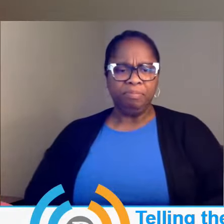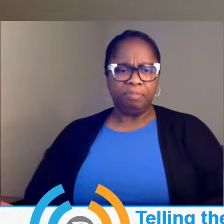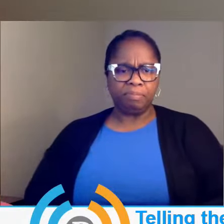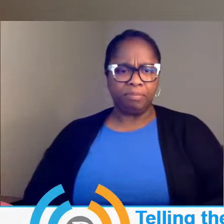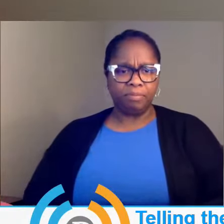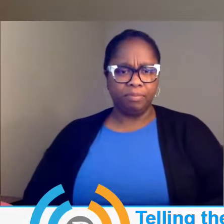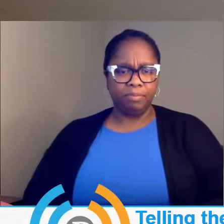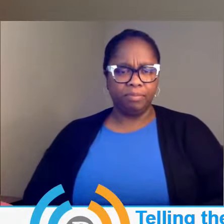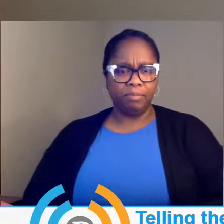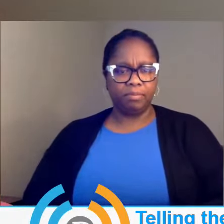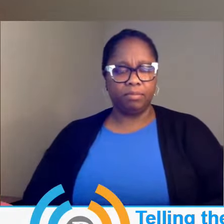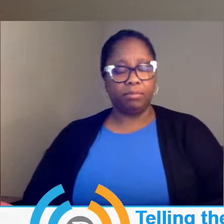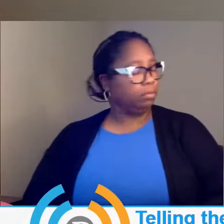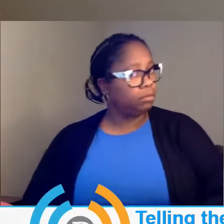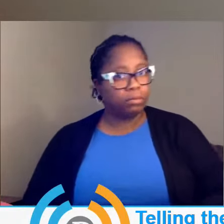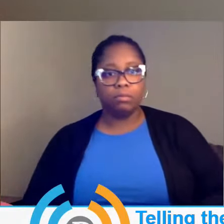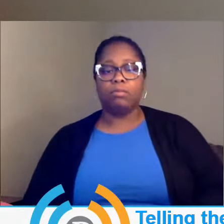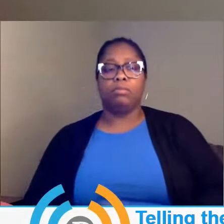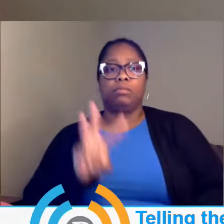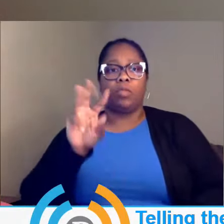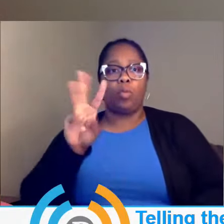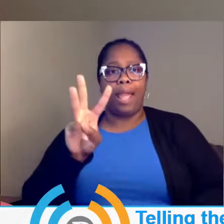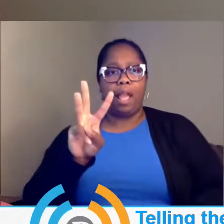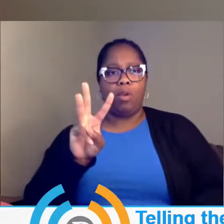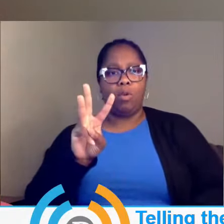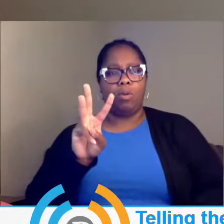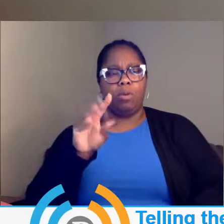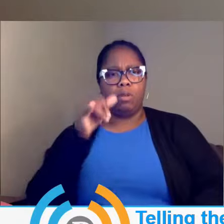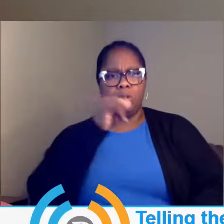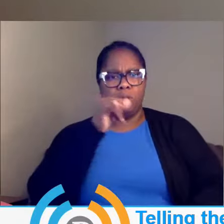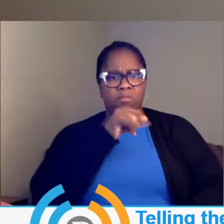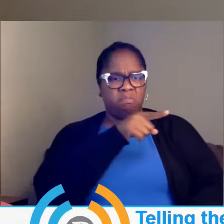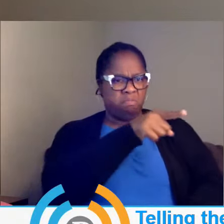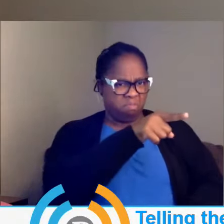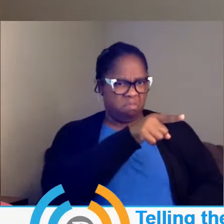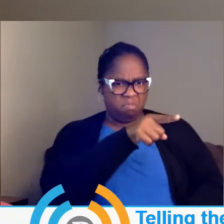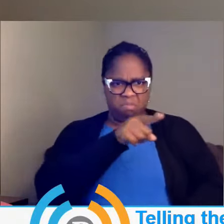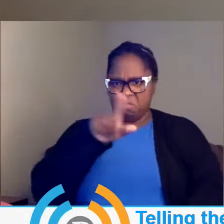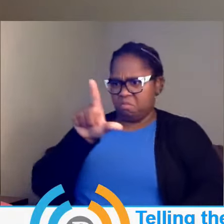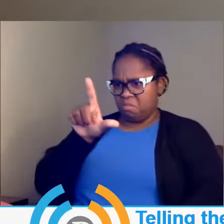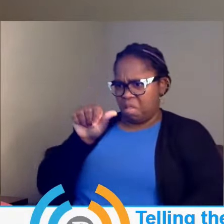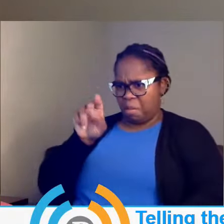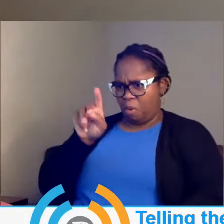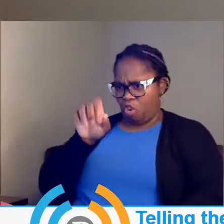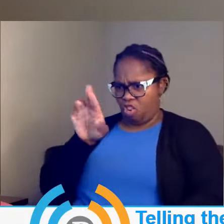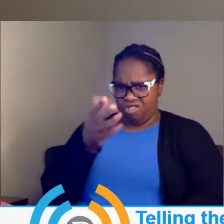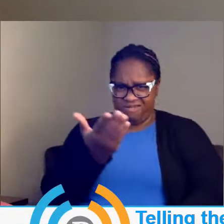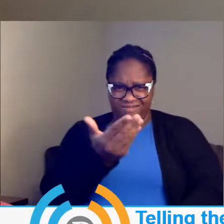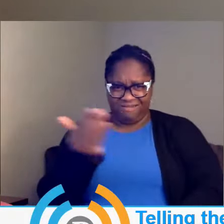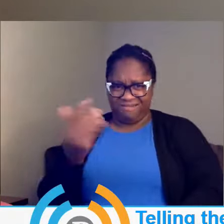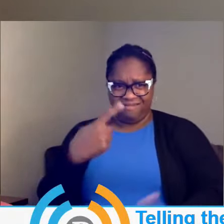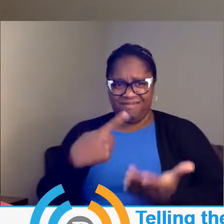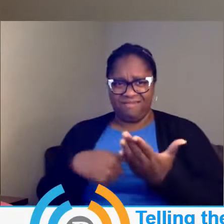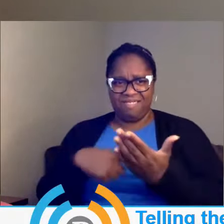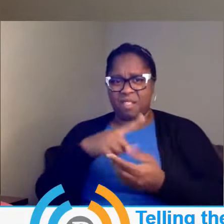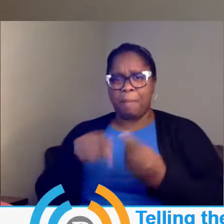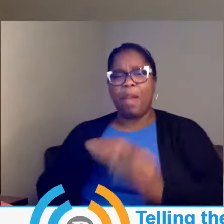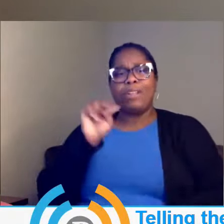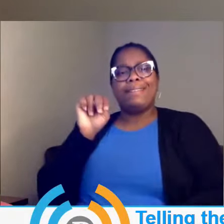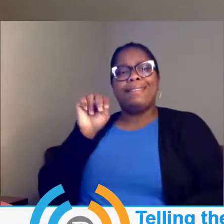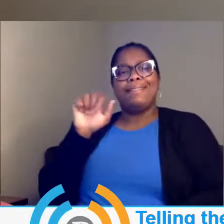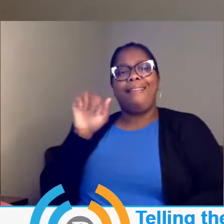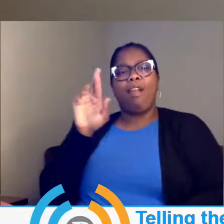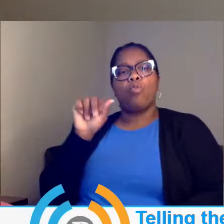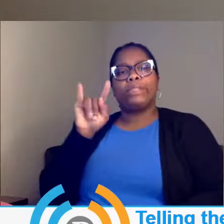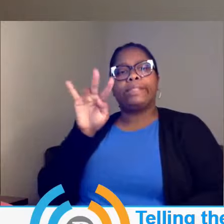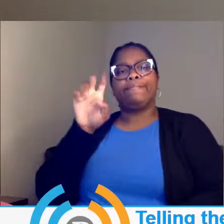Oh, I'm wondering if both you and Lamar could talk with me a little bit about the narratives that